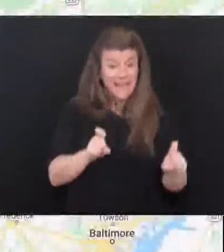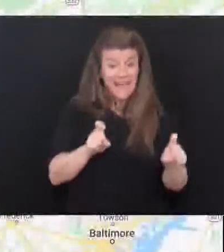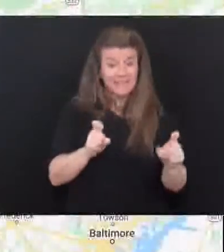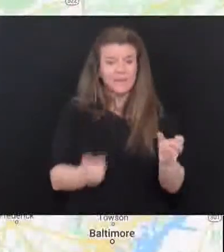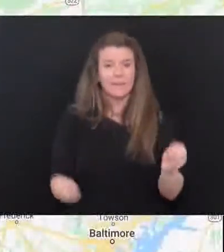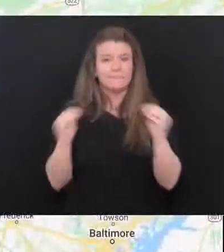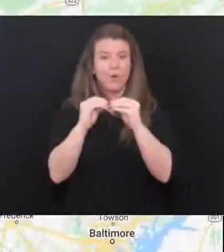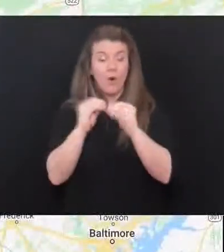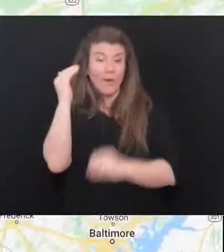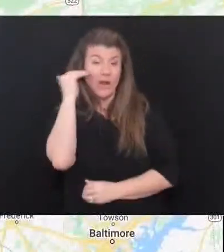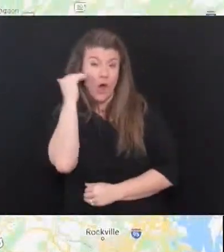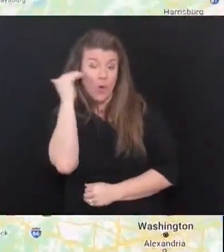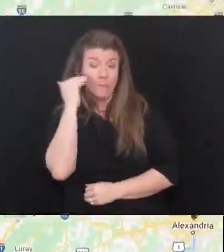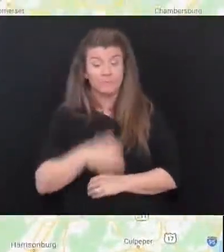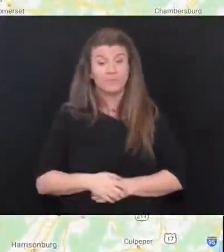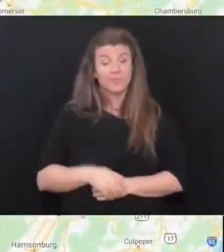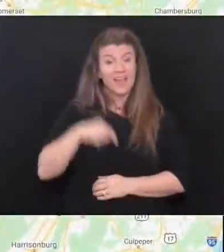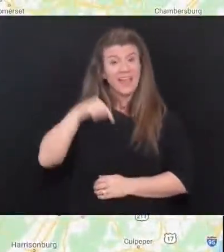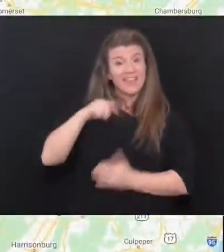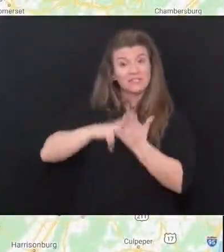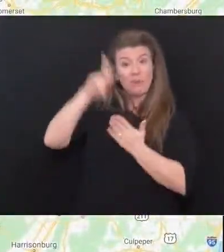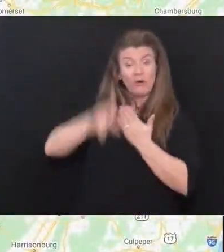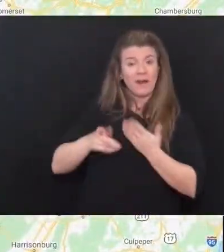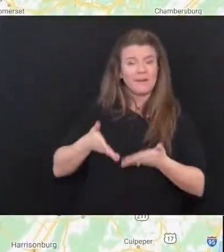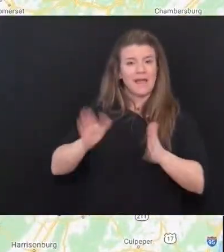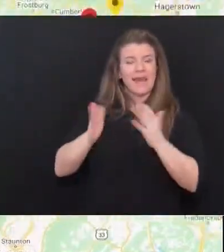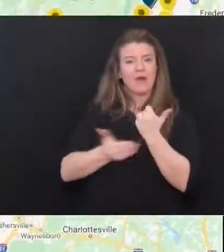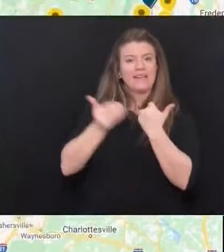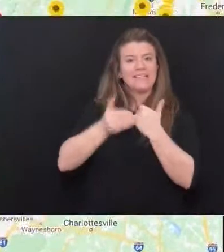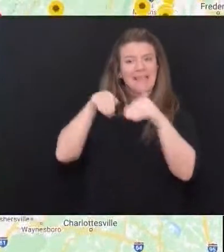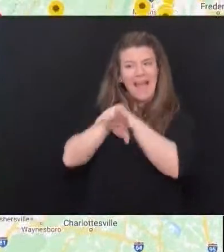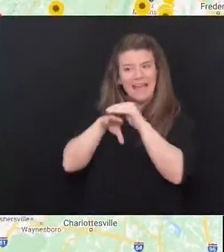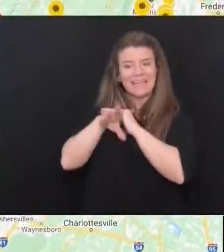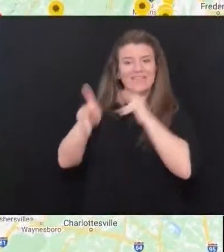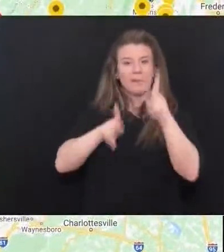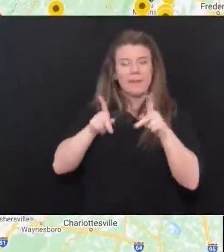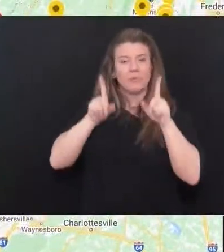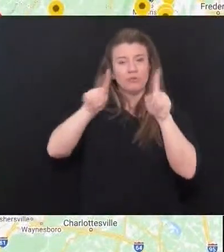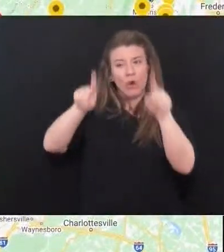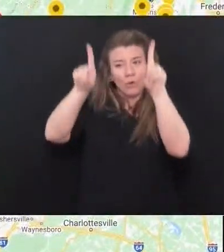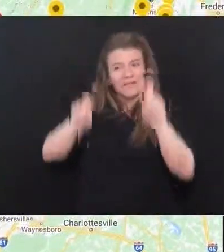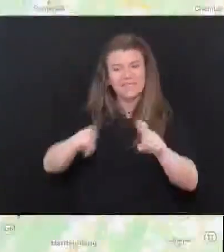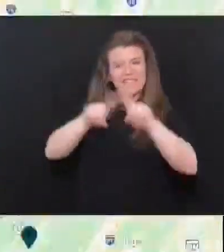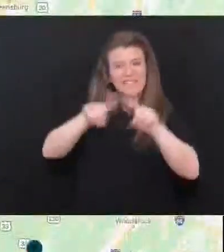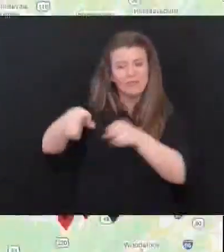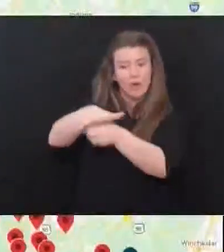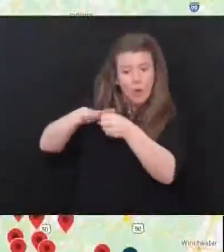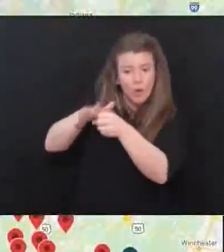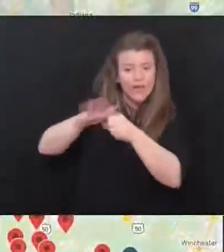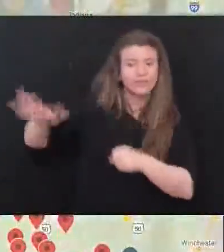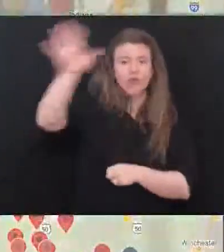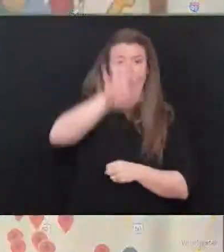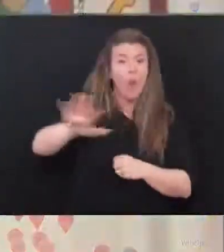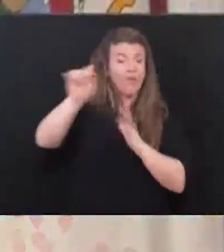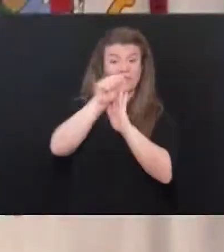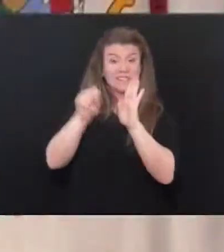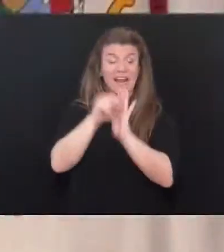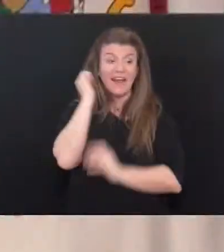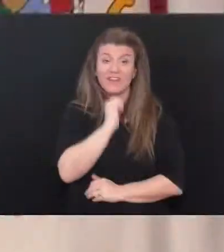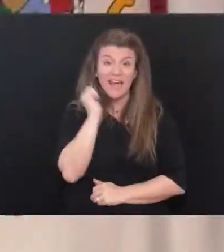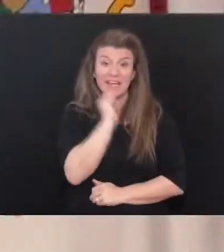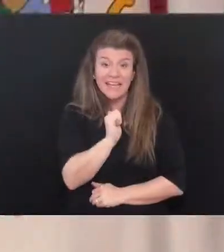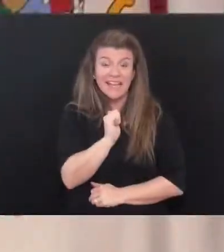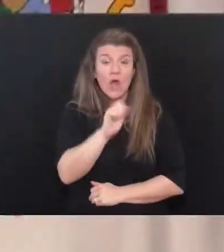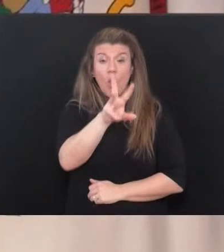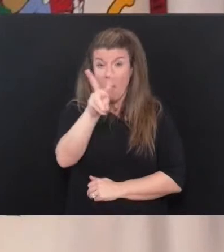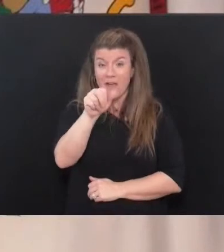more we know. This program has allowed easy access for citizens to get tested at various locations across the state every day.